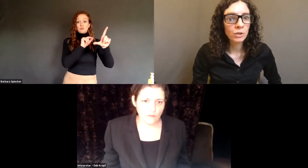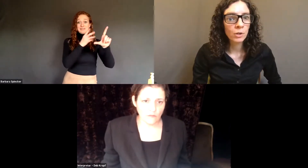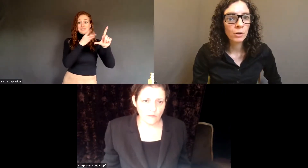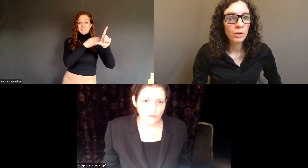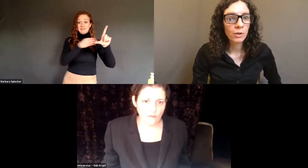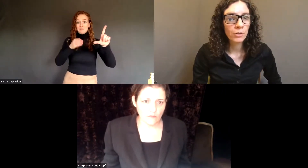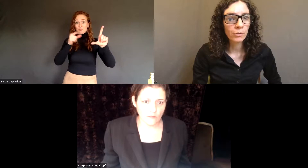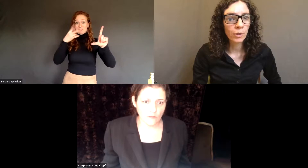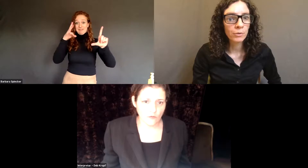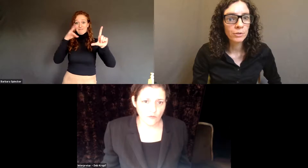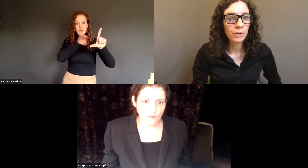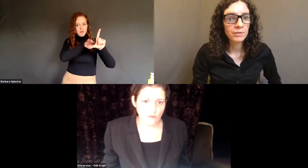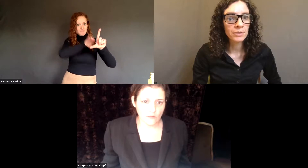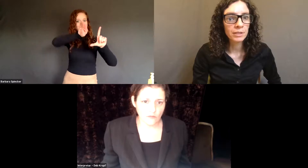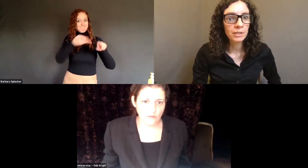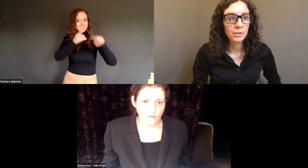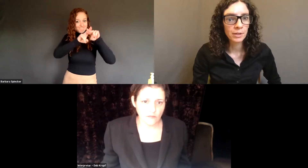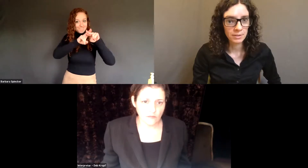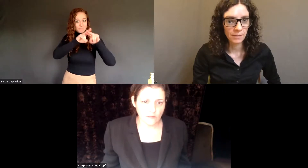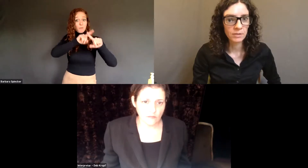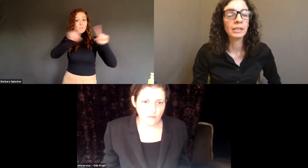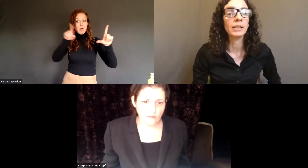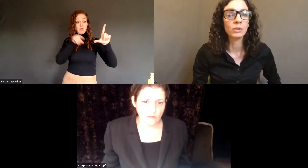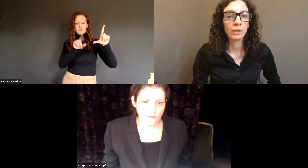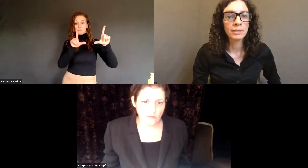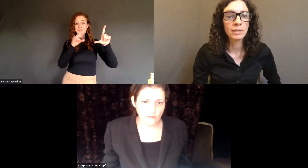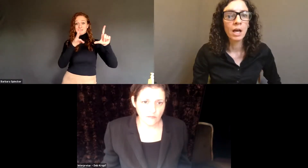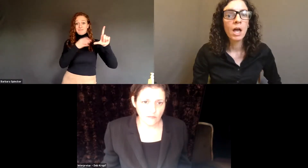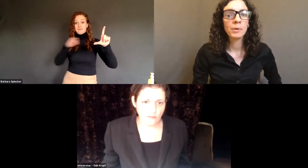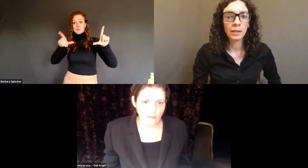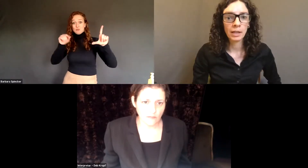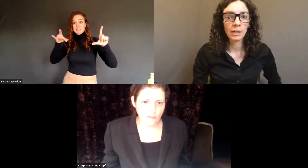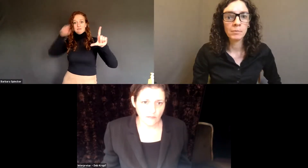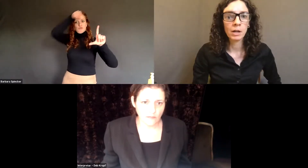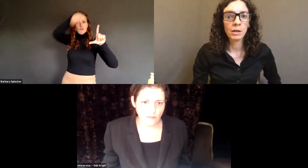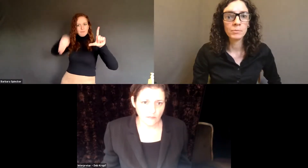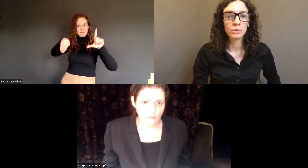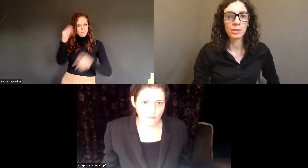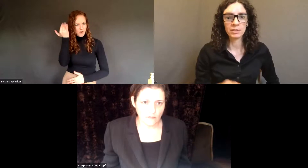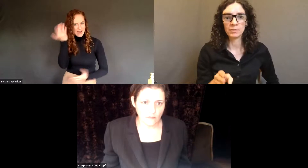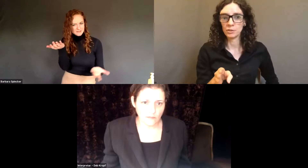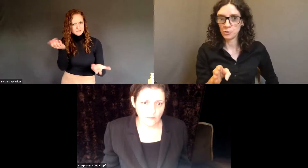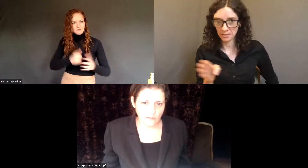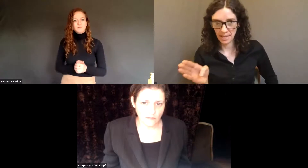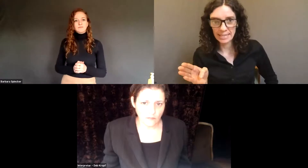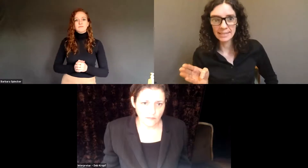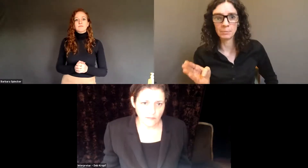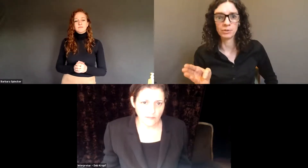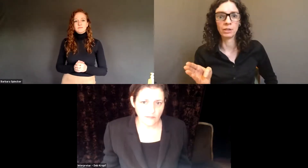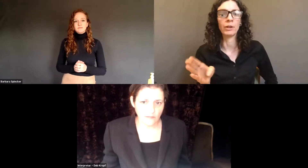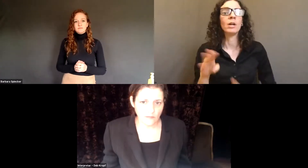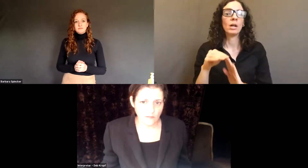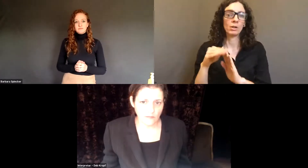graphs showed that growth in 2016 and 2017 increased, but when it came to 2017 to